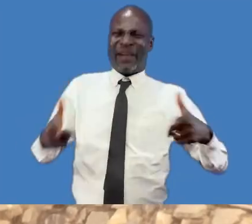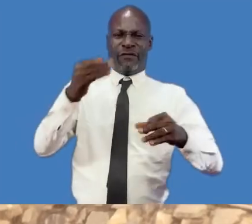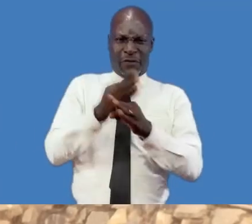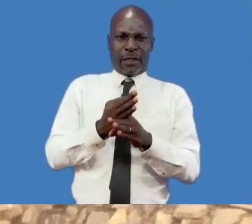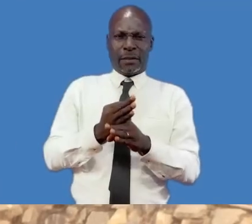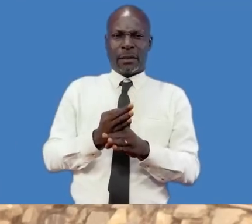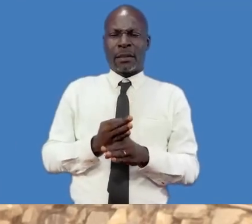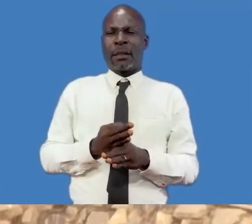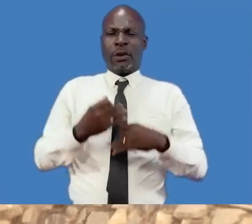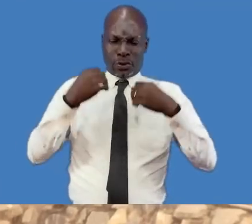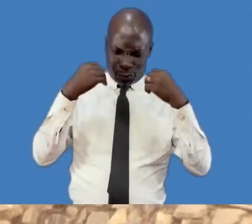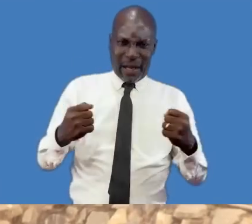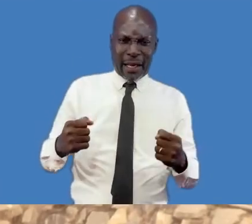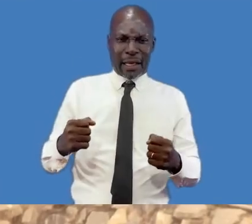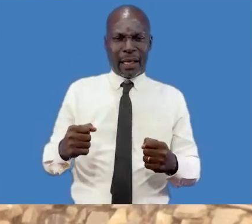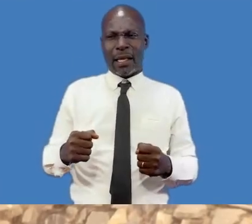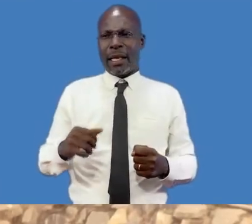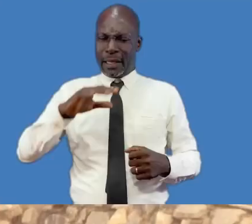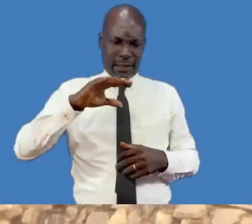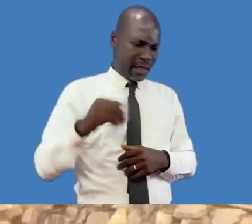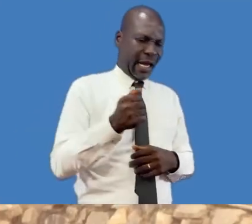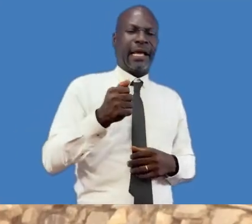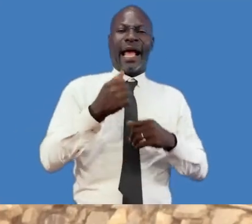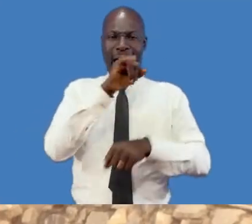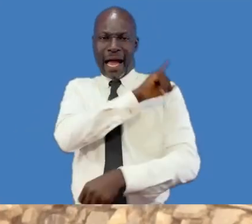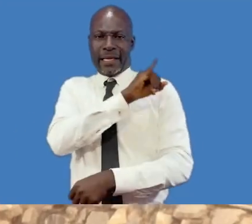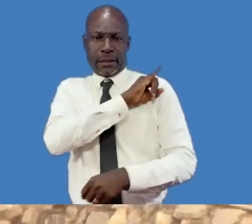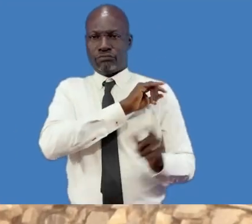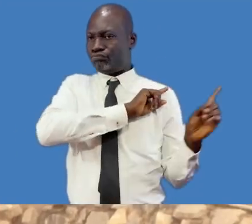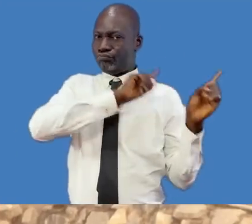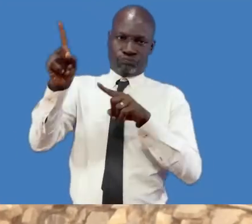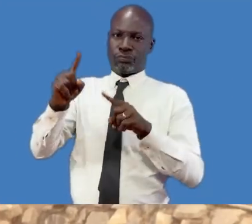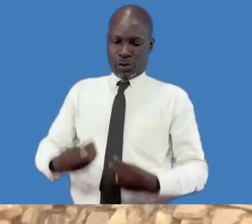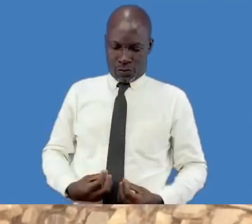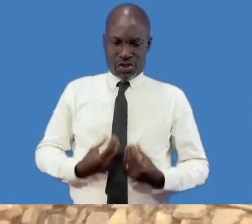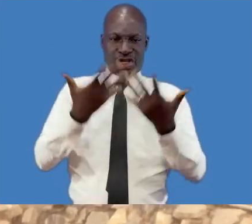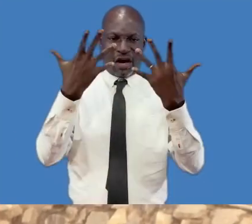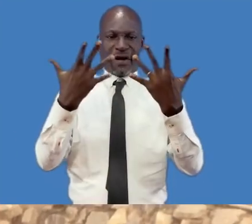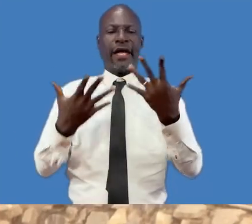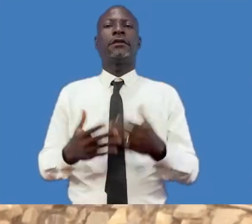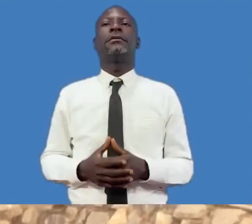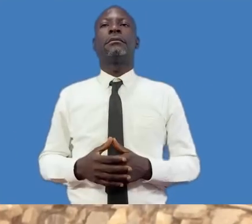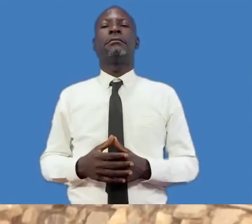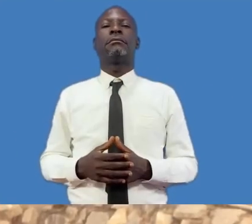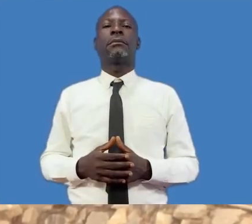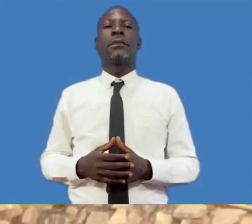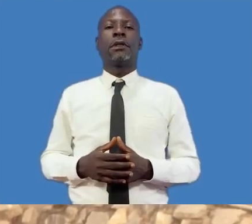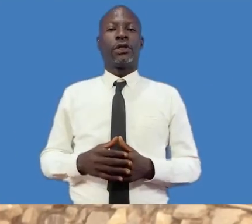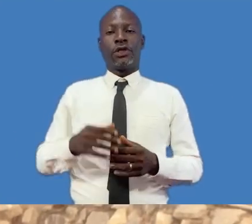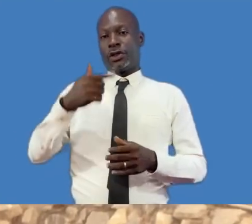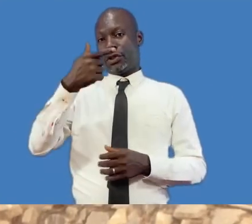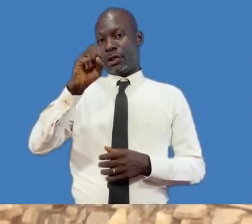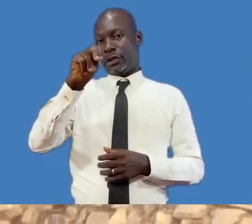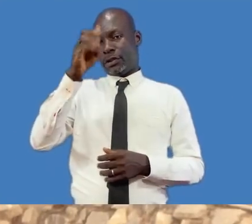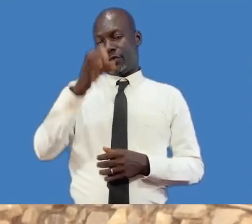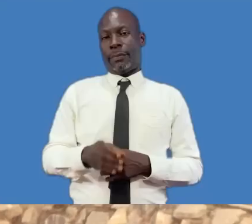ane onya ahoden eso ne ba isaac mu se odne koba afode e de ama awurade wate ana okay genesis